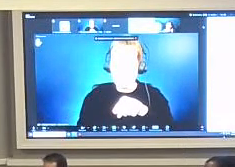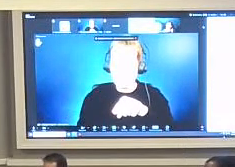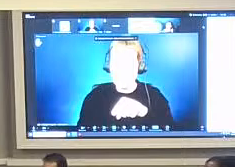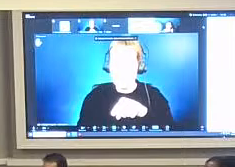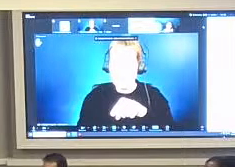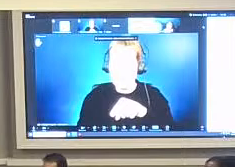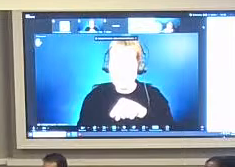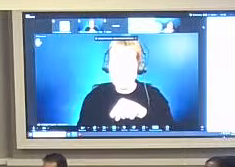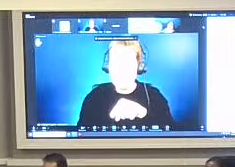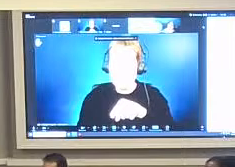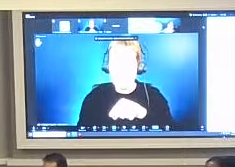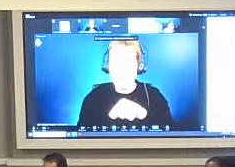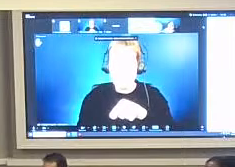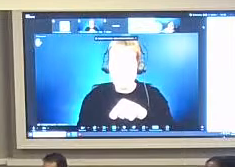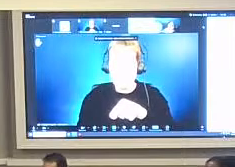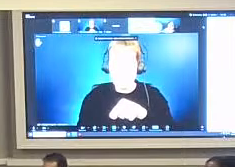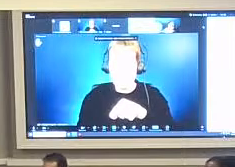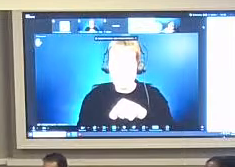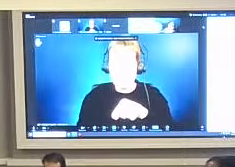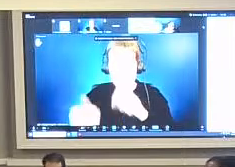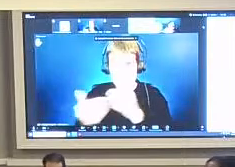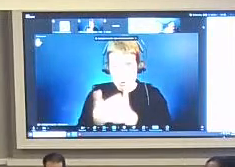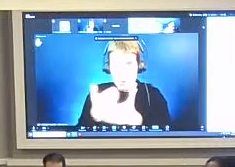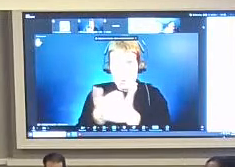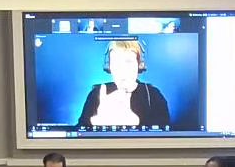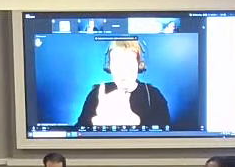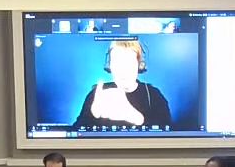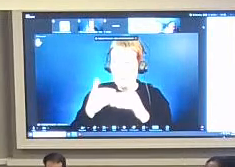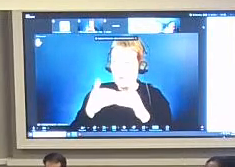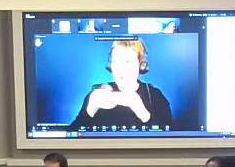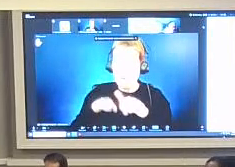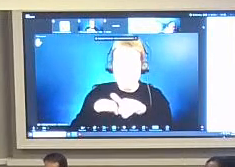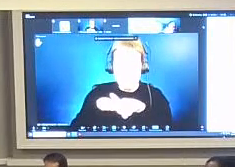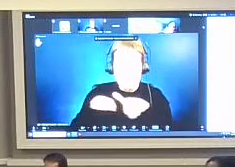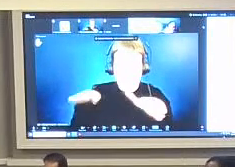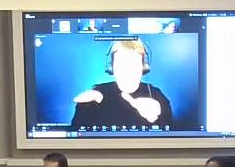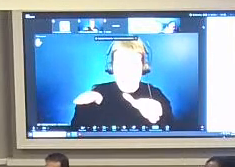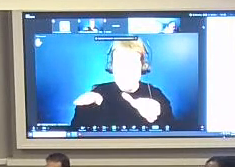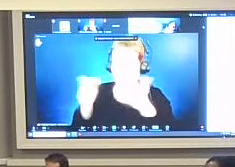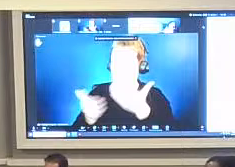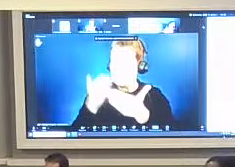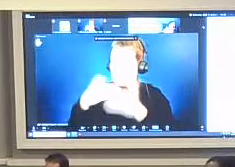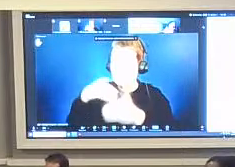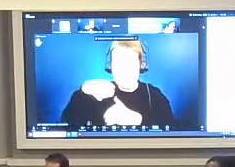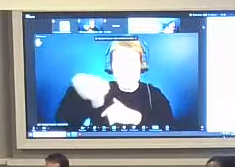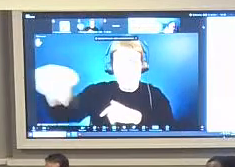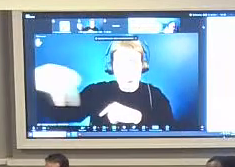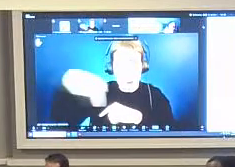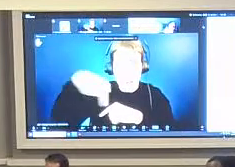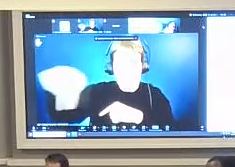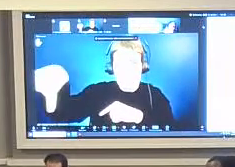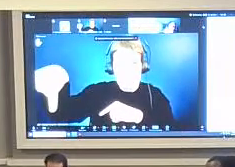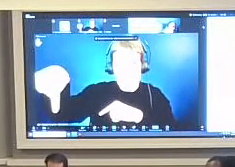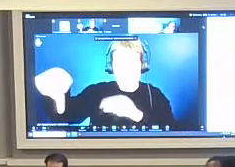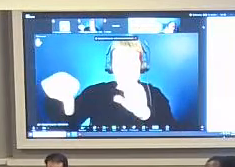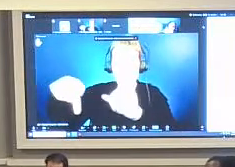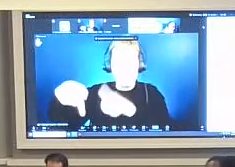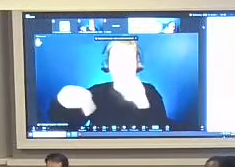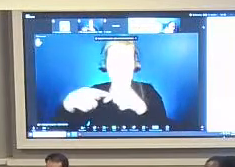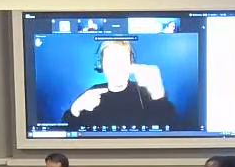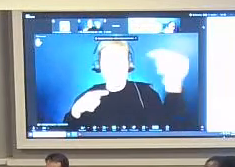to press sort of crossing, but on the other side, it's a pretty old round ball that only you have to